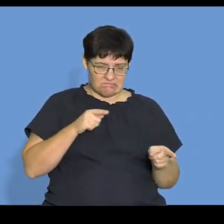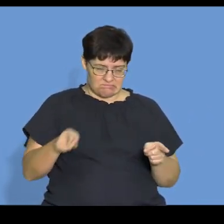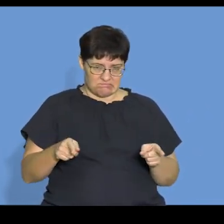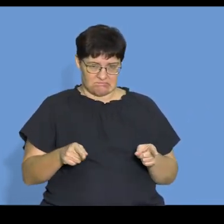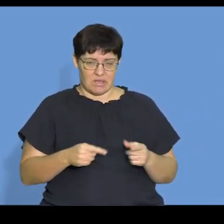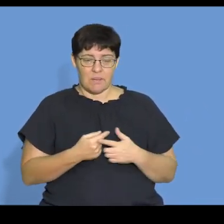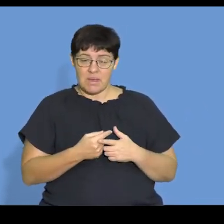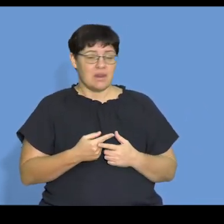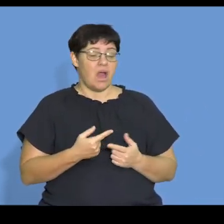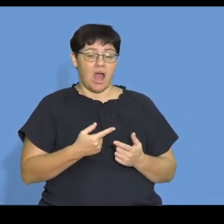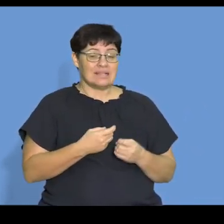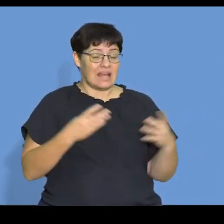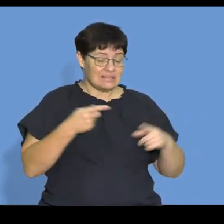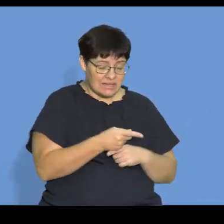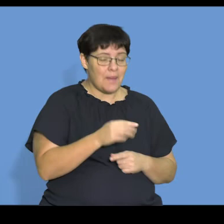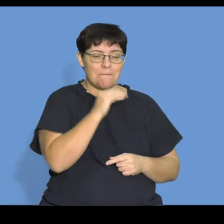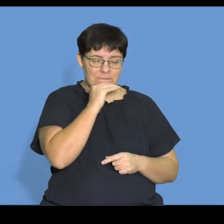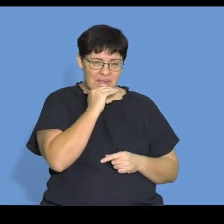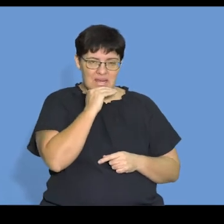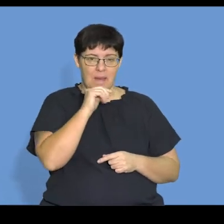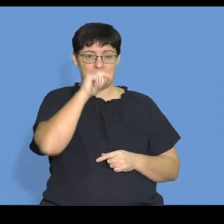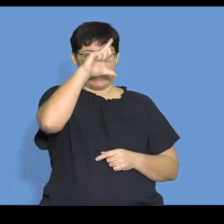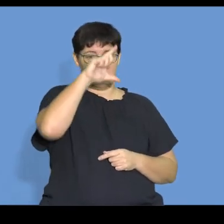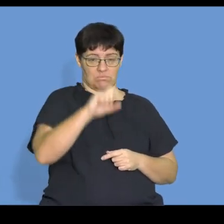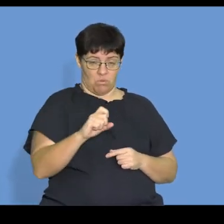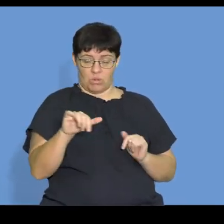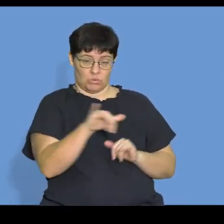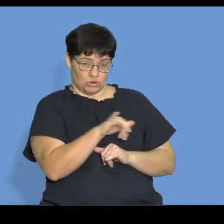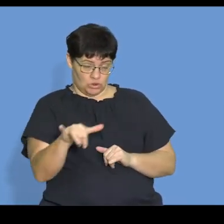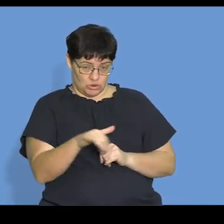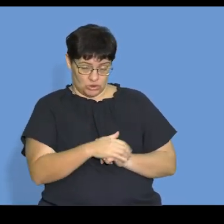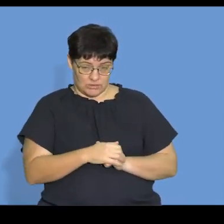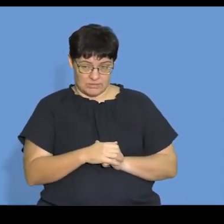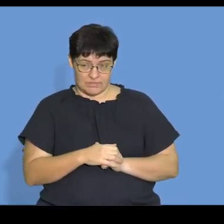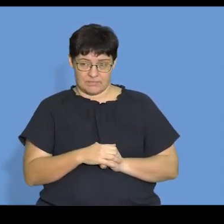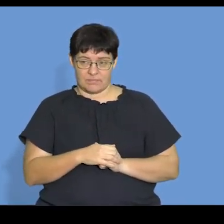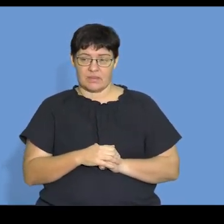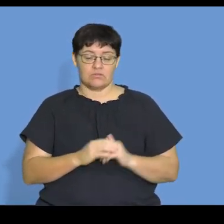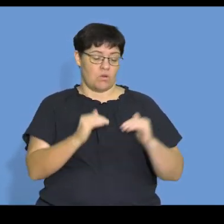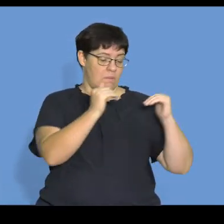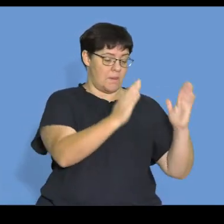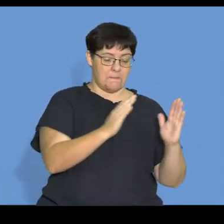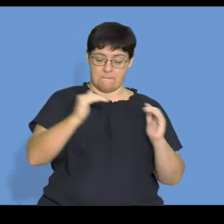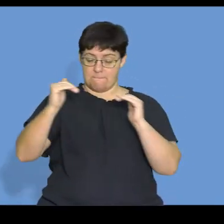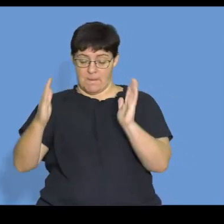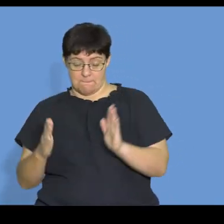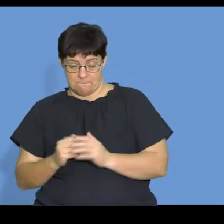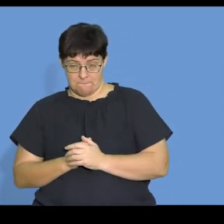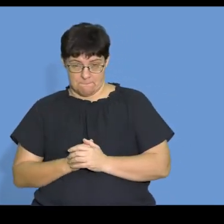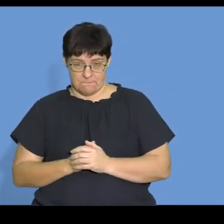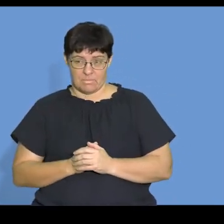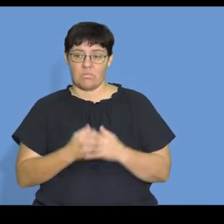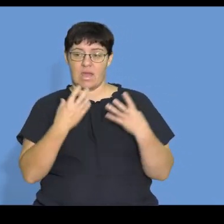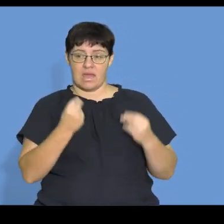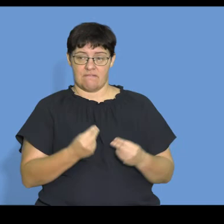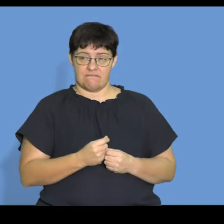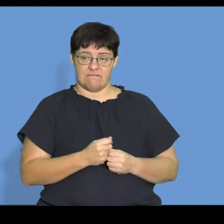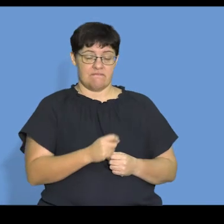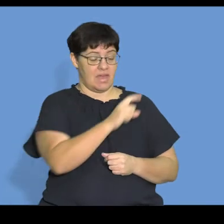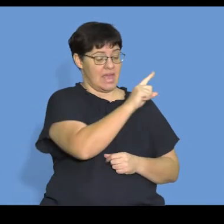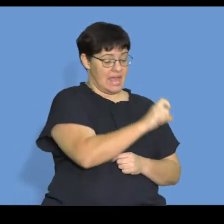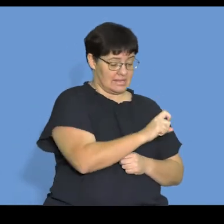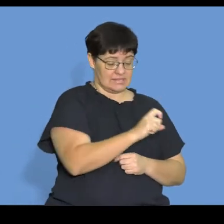the greater factor. So I open my two binomials. I will have x and